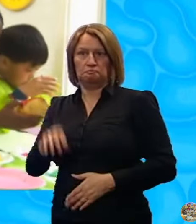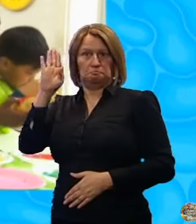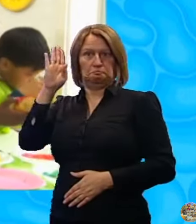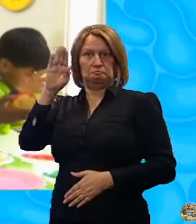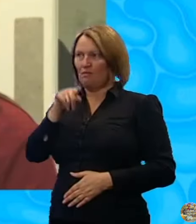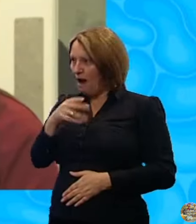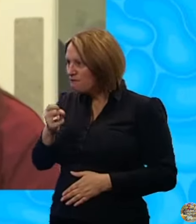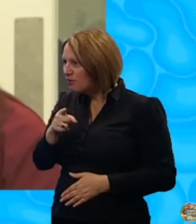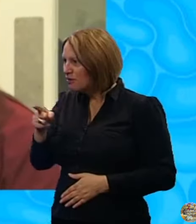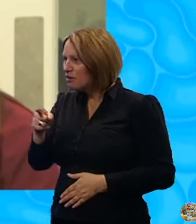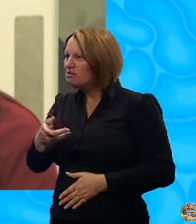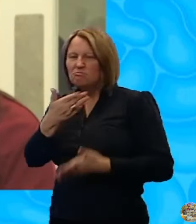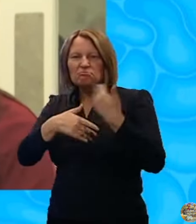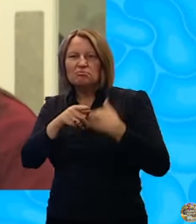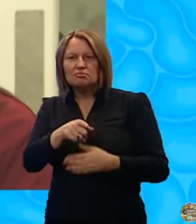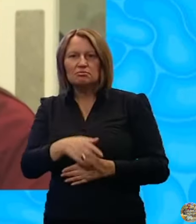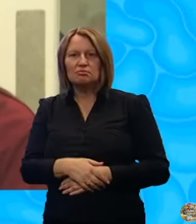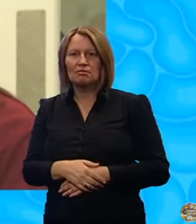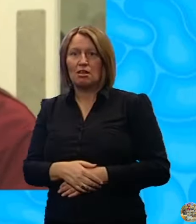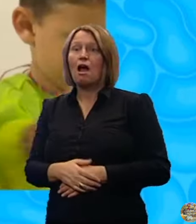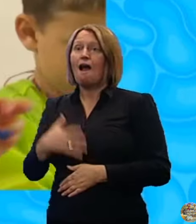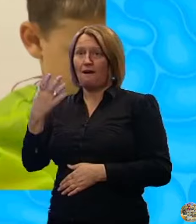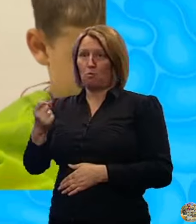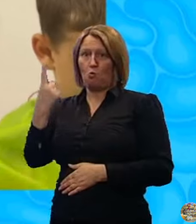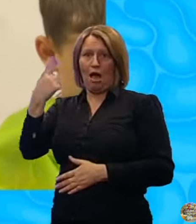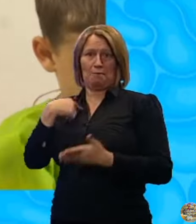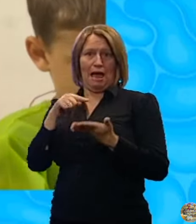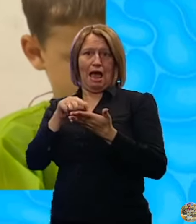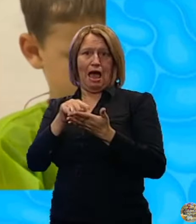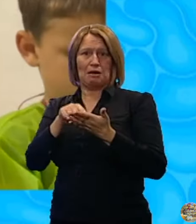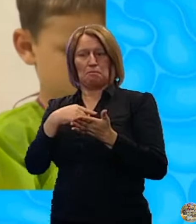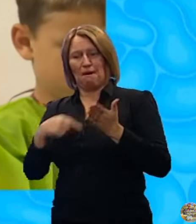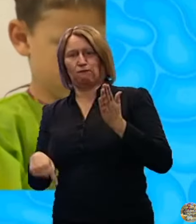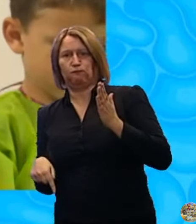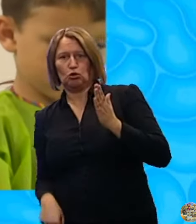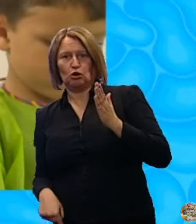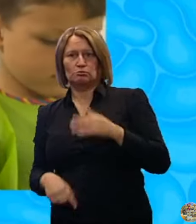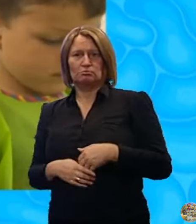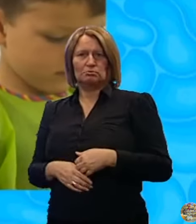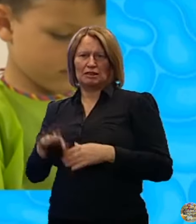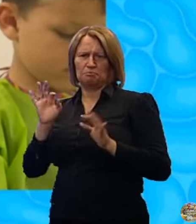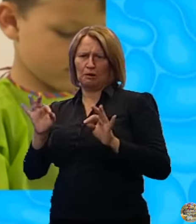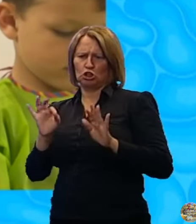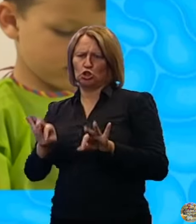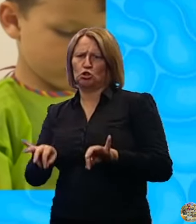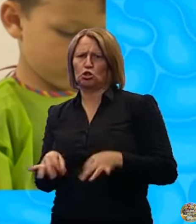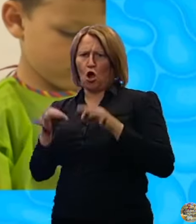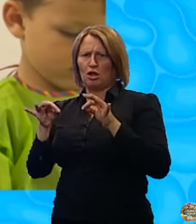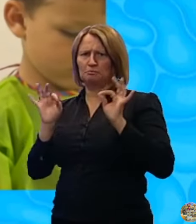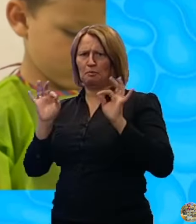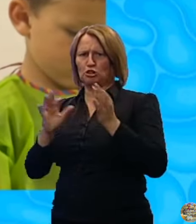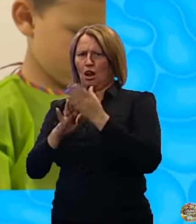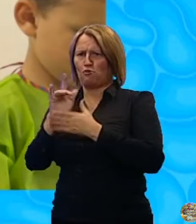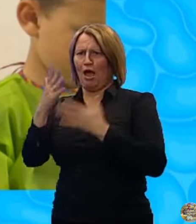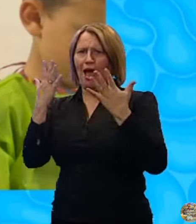veruca on their foot? You have, Vichia? Tell me all about it. I've had one on my hand and my foot but you have to have